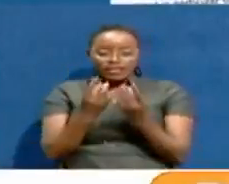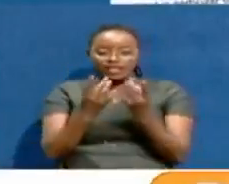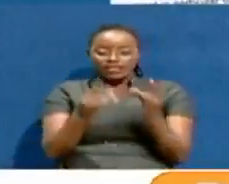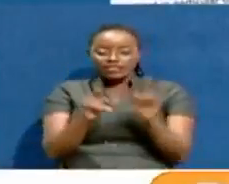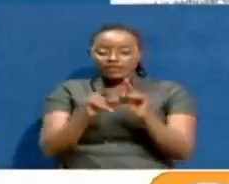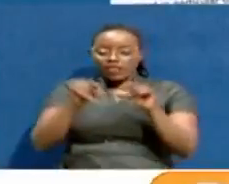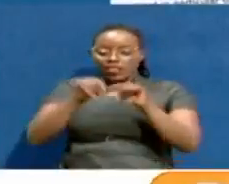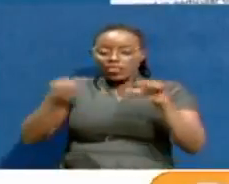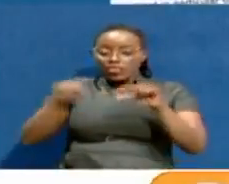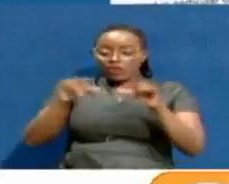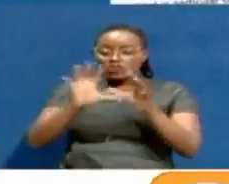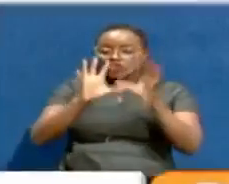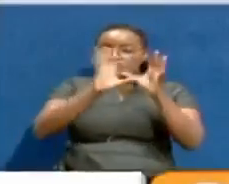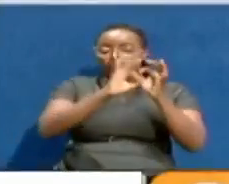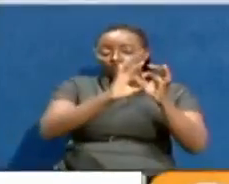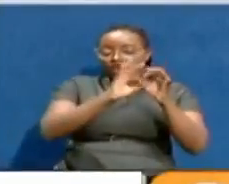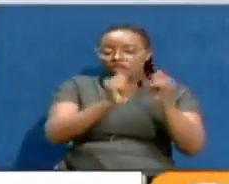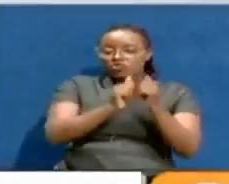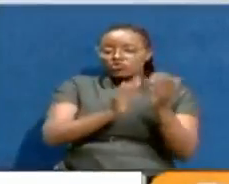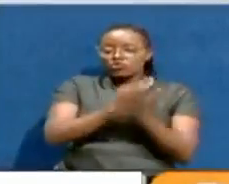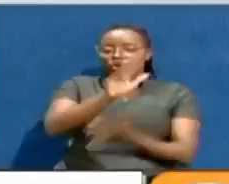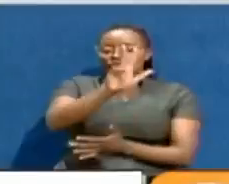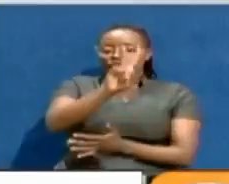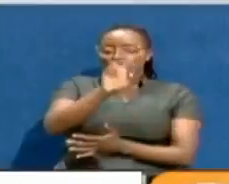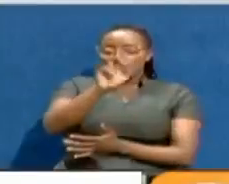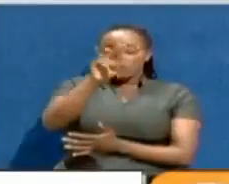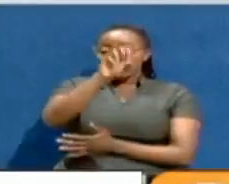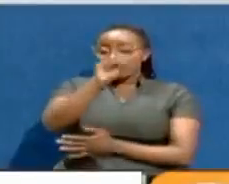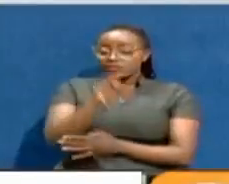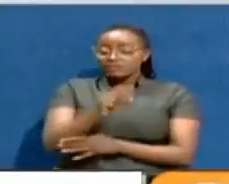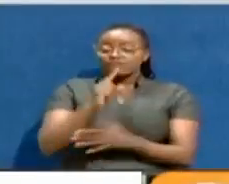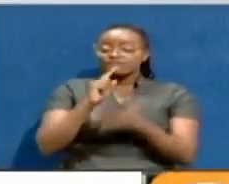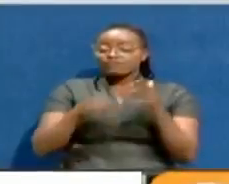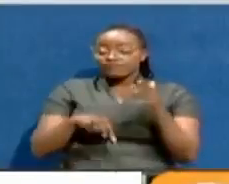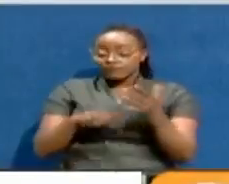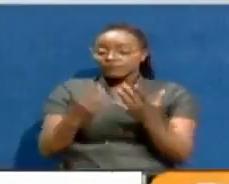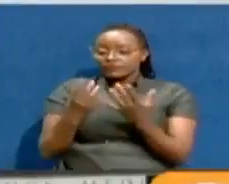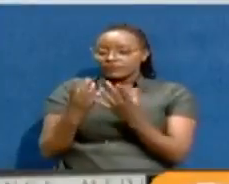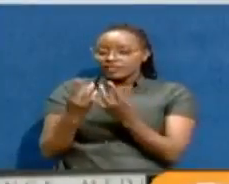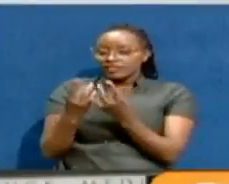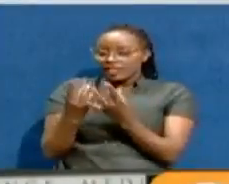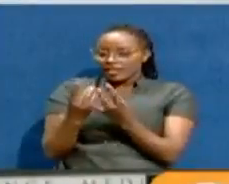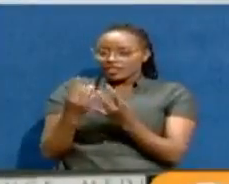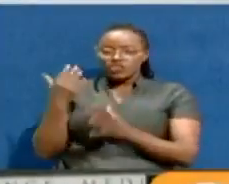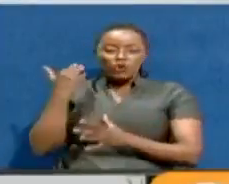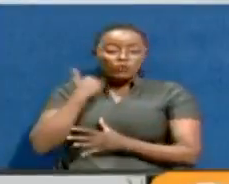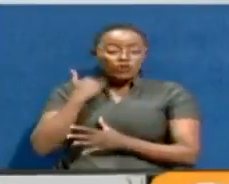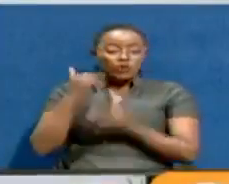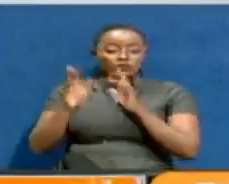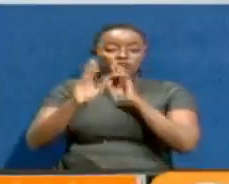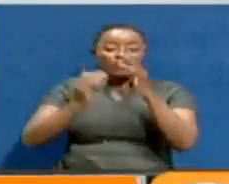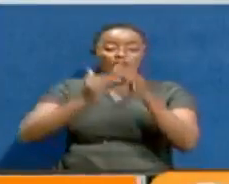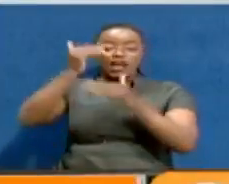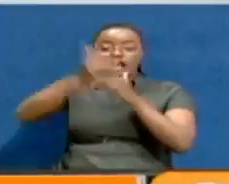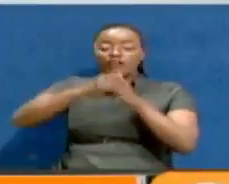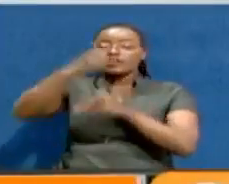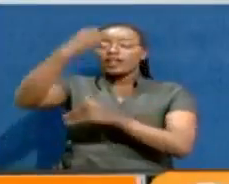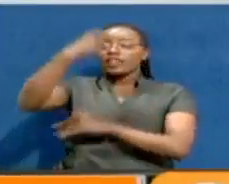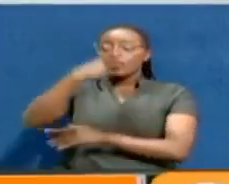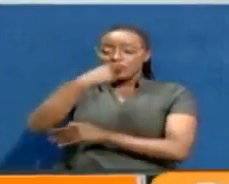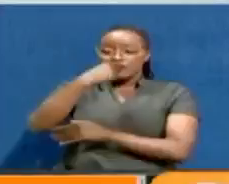in the vessels draining blood from the brain. PRAC noted that the number of thromboembolic events reported after